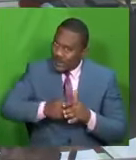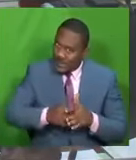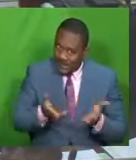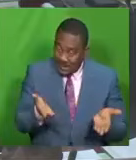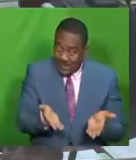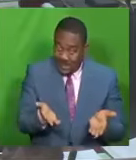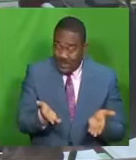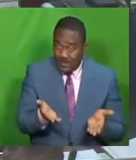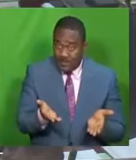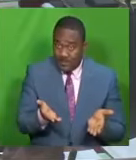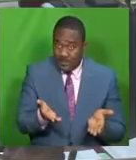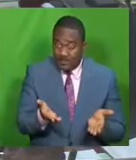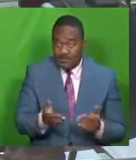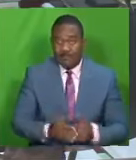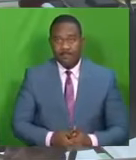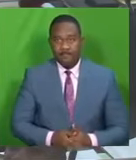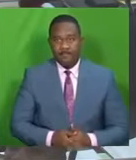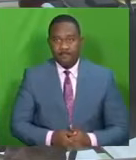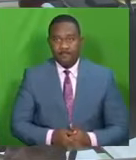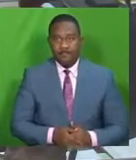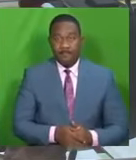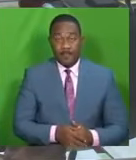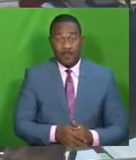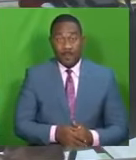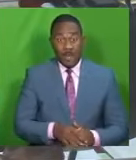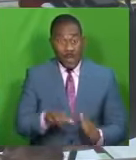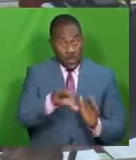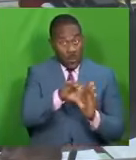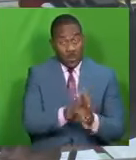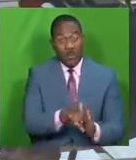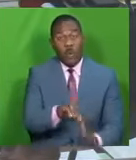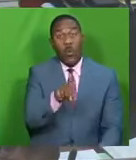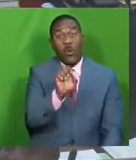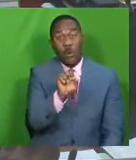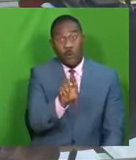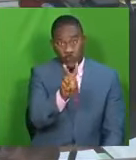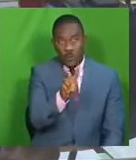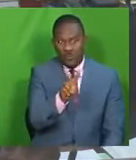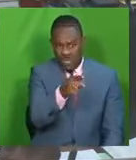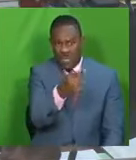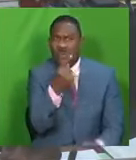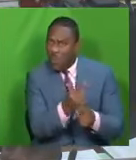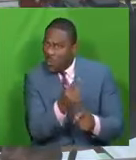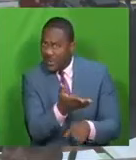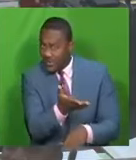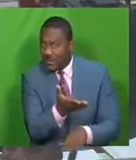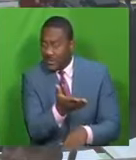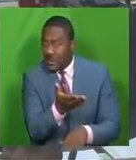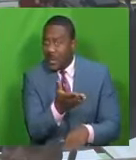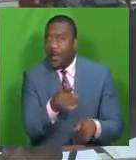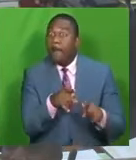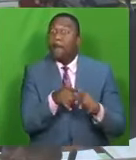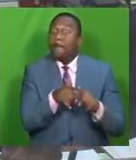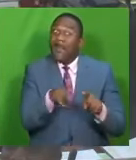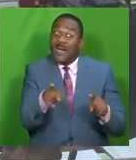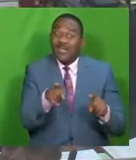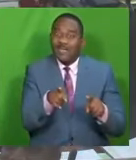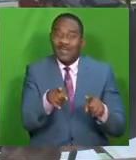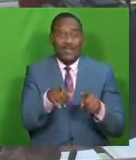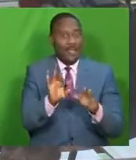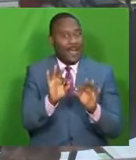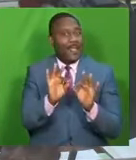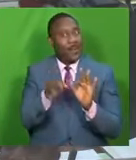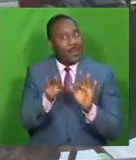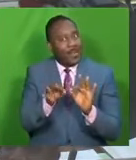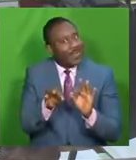House. And he says, yes, that distinction was correct. But the effect to which it has in